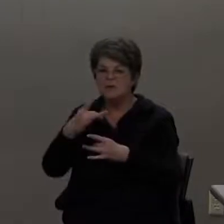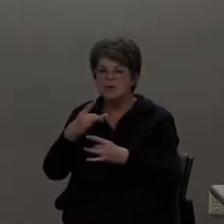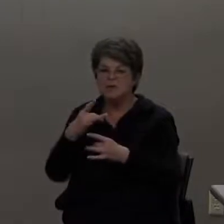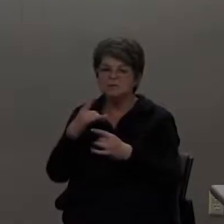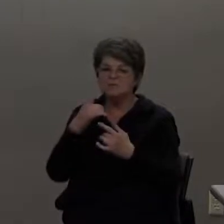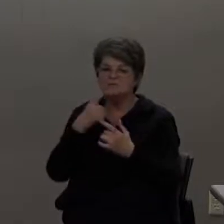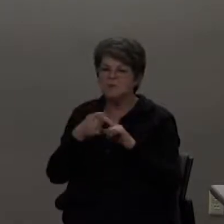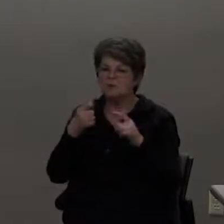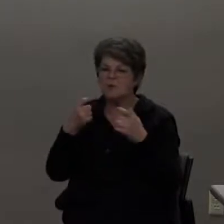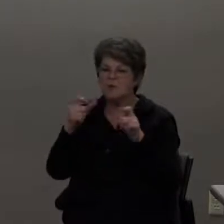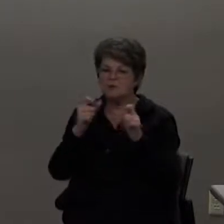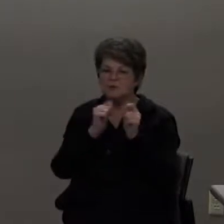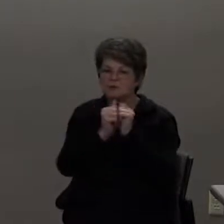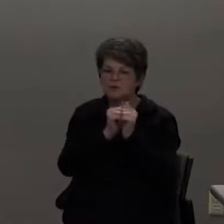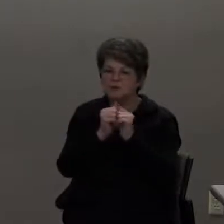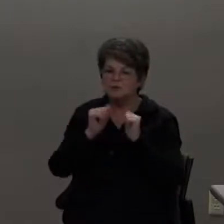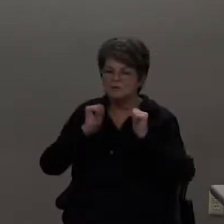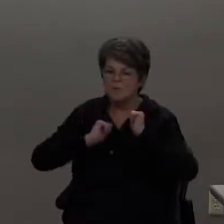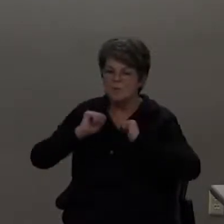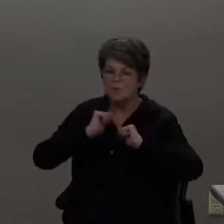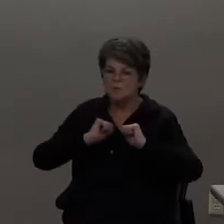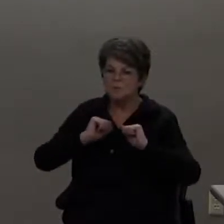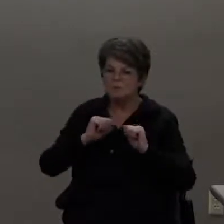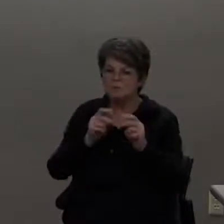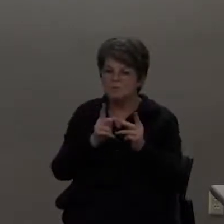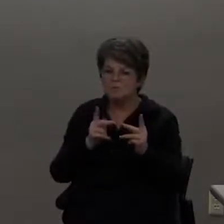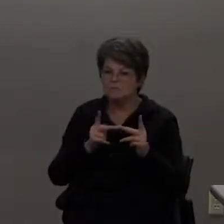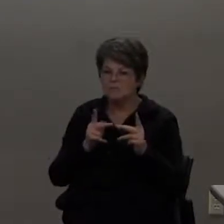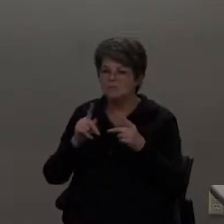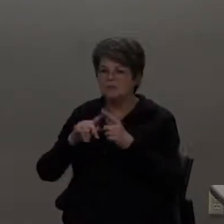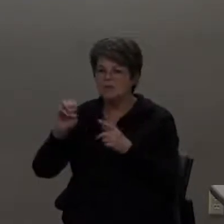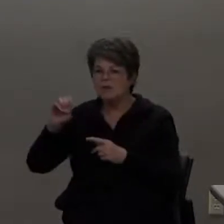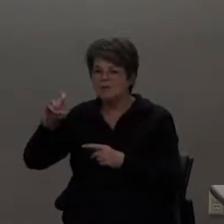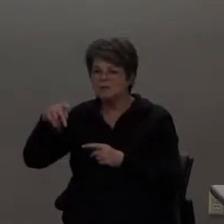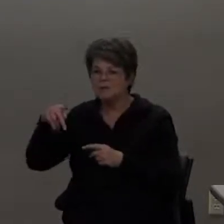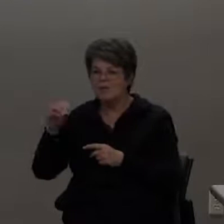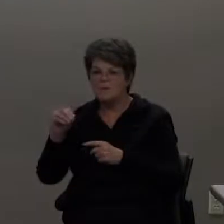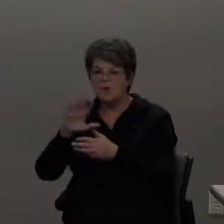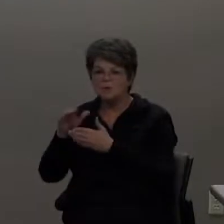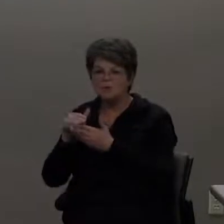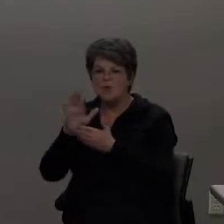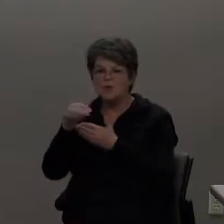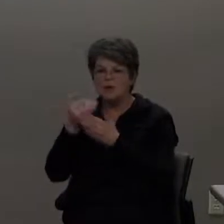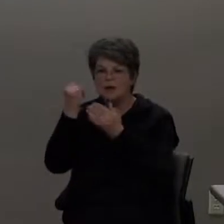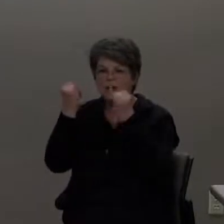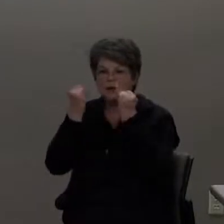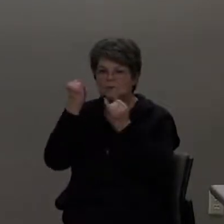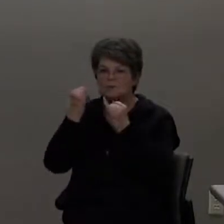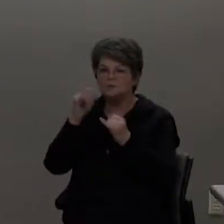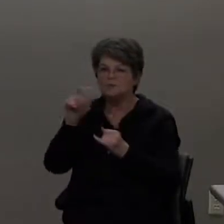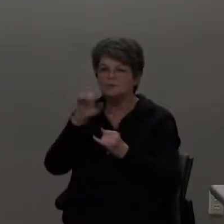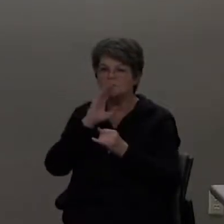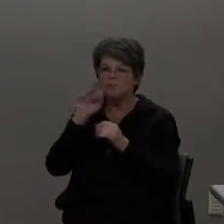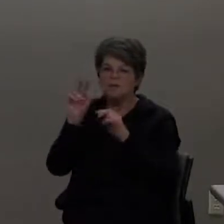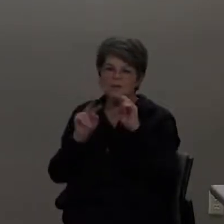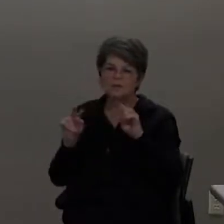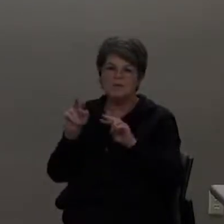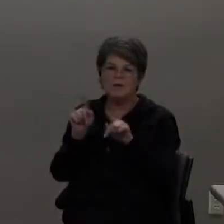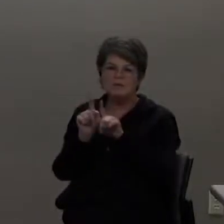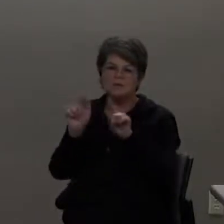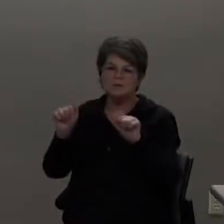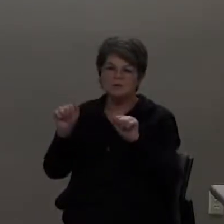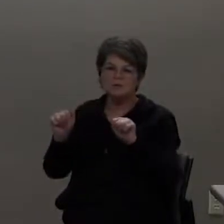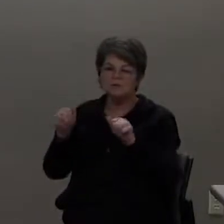a large competitive sports complex to an expo center, all ideas that I think should be looked at as